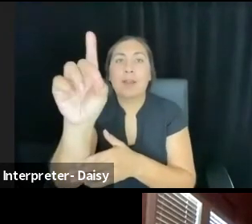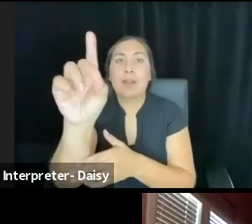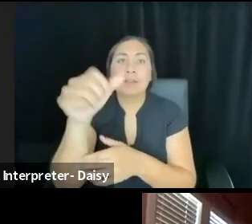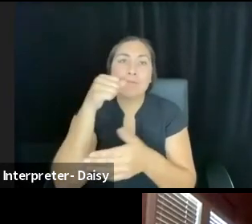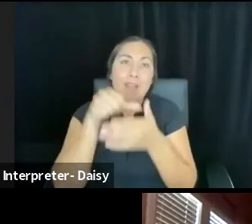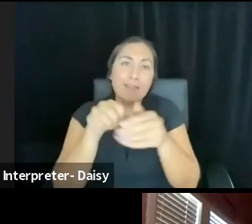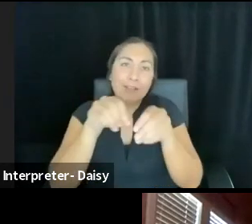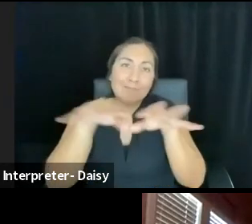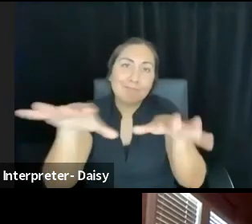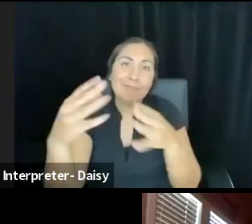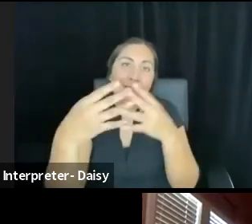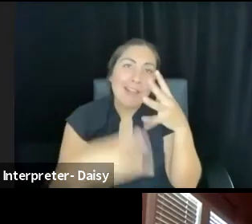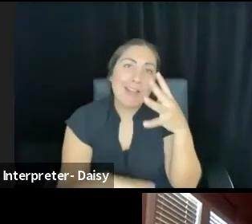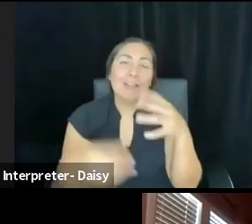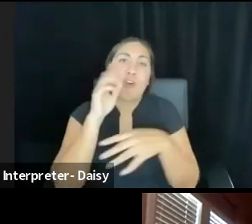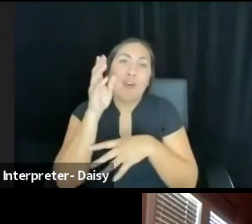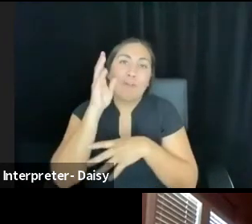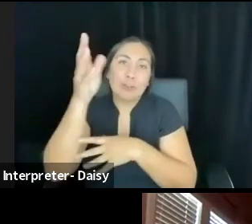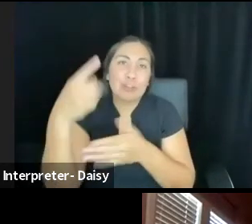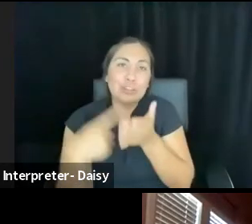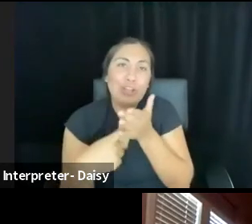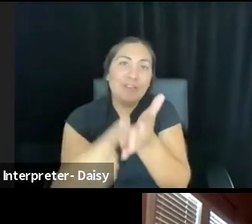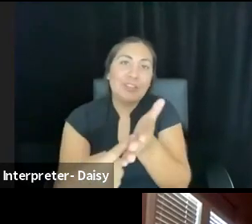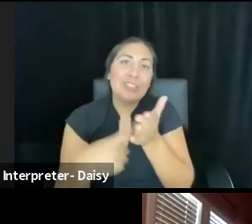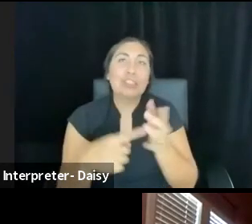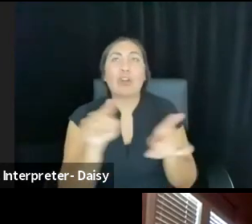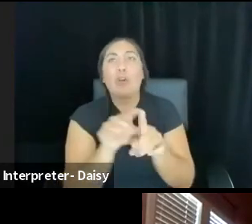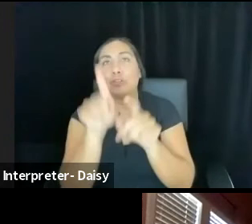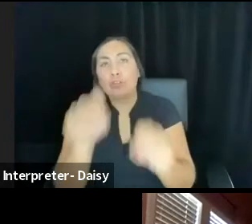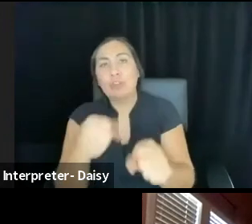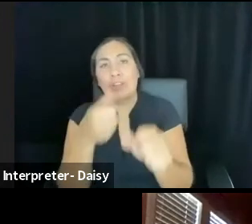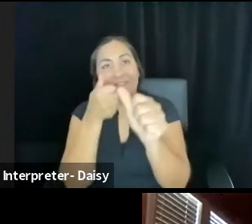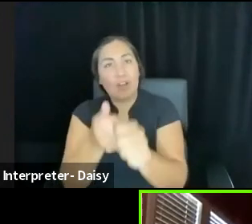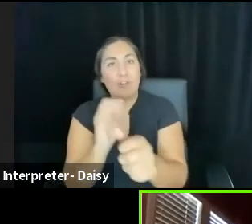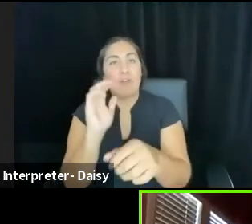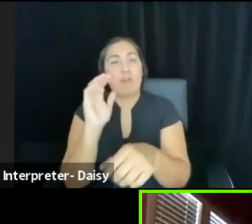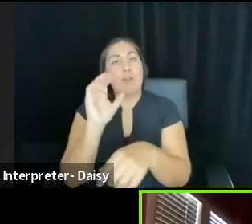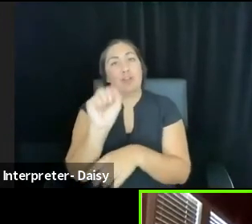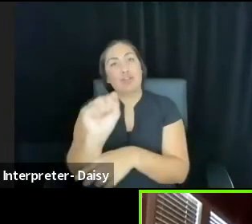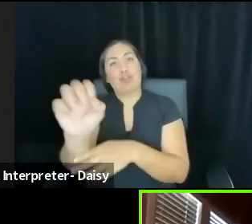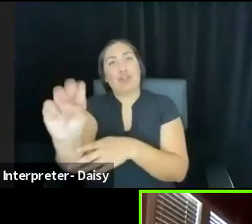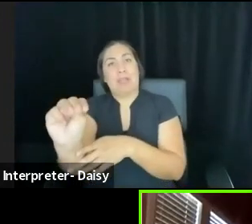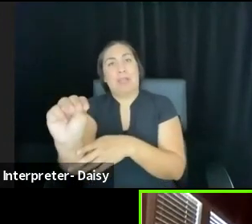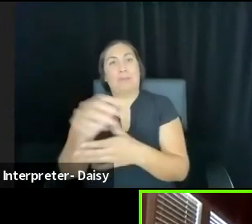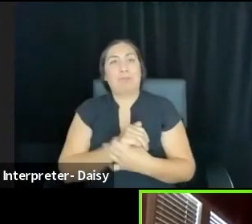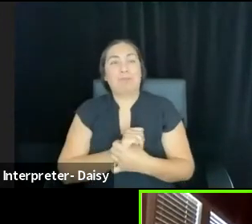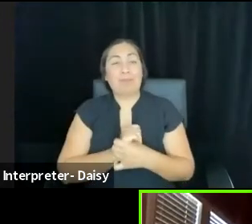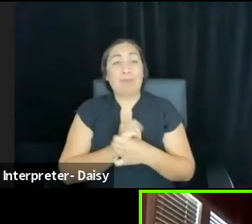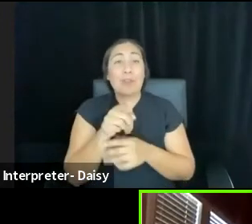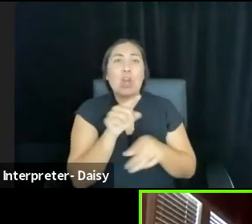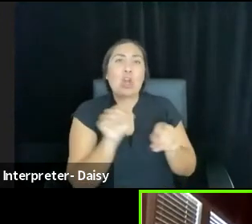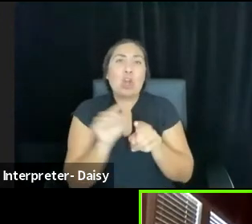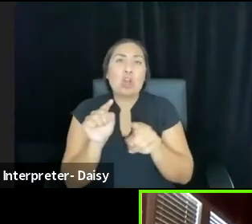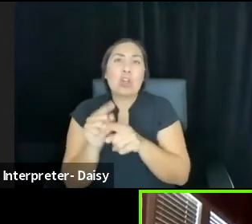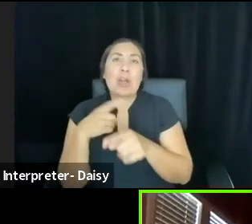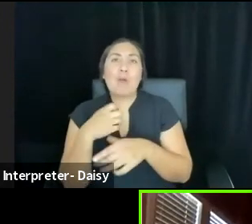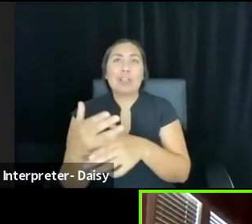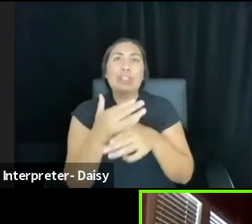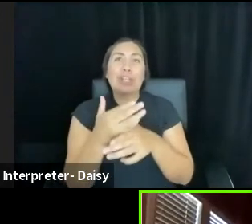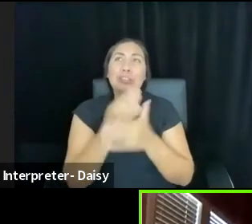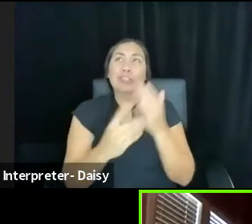also follow HowlRound on social media. I just want to share, somebody sent in a Venmo right now and they